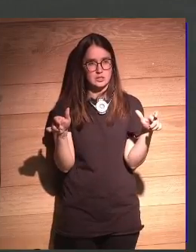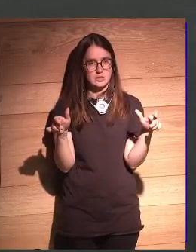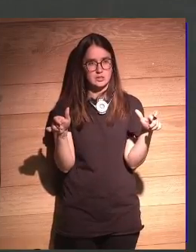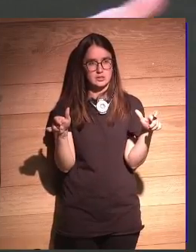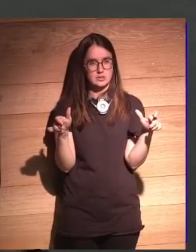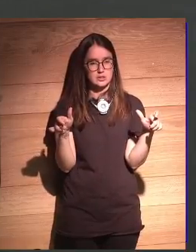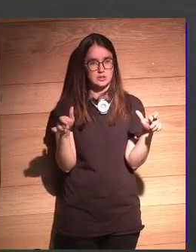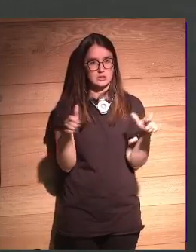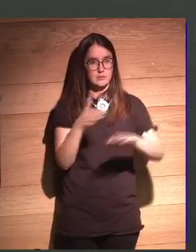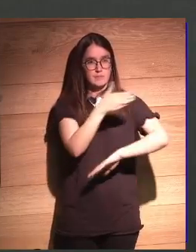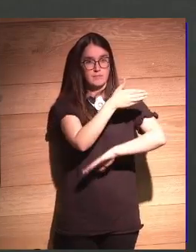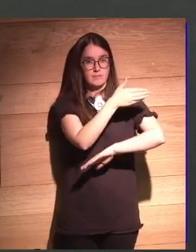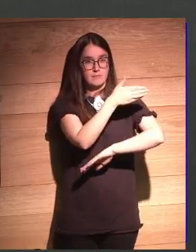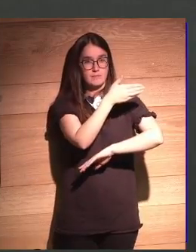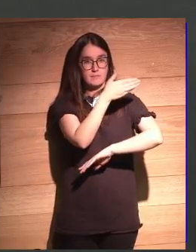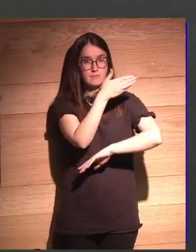people.